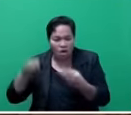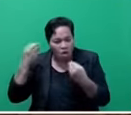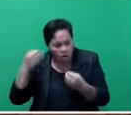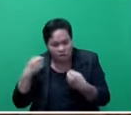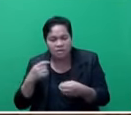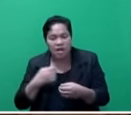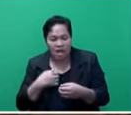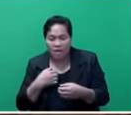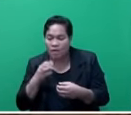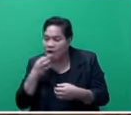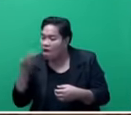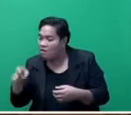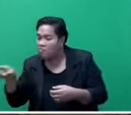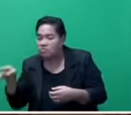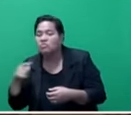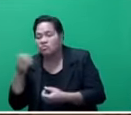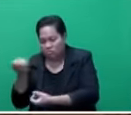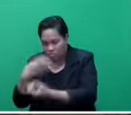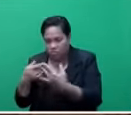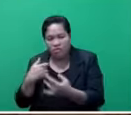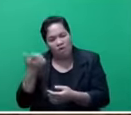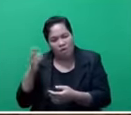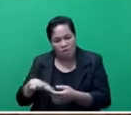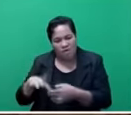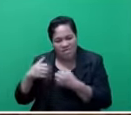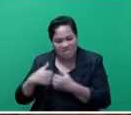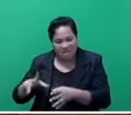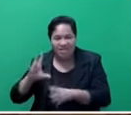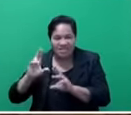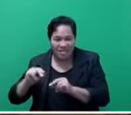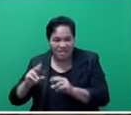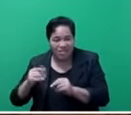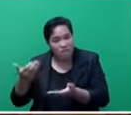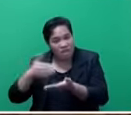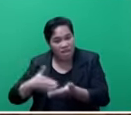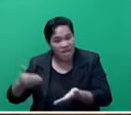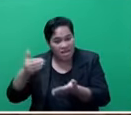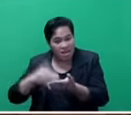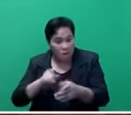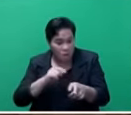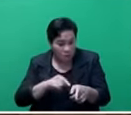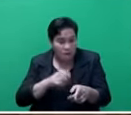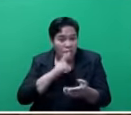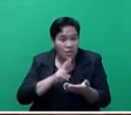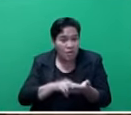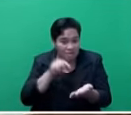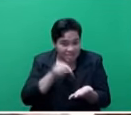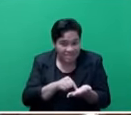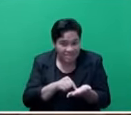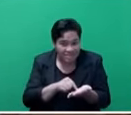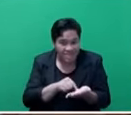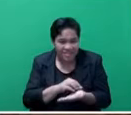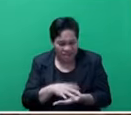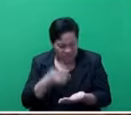from the ministry that they've actually done something in addition to what was recorded in when the report was produced.